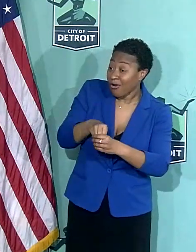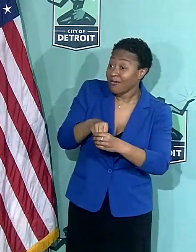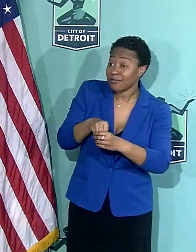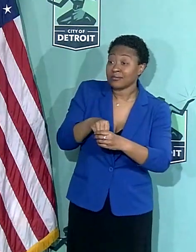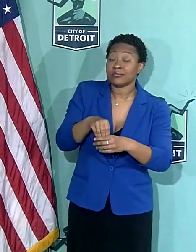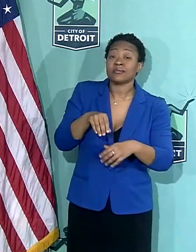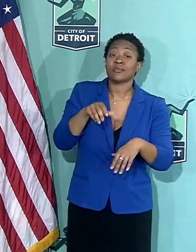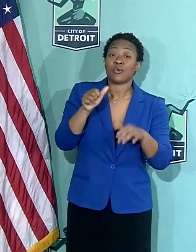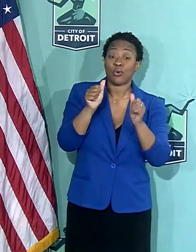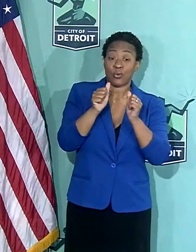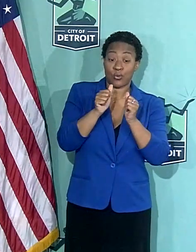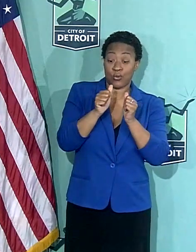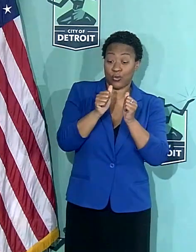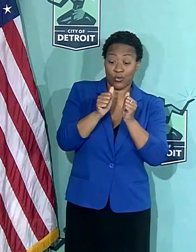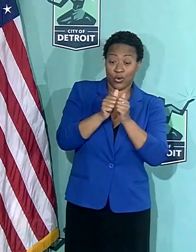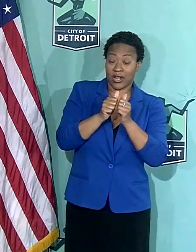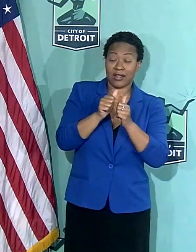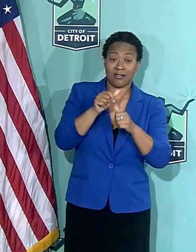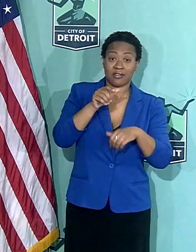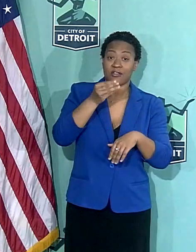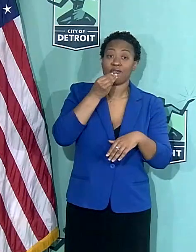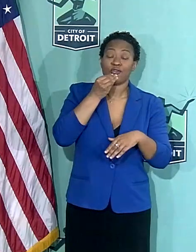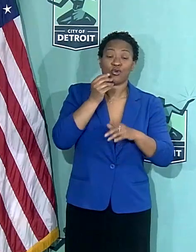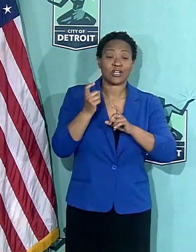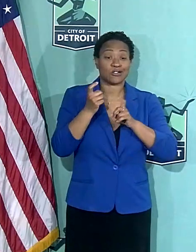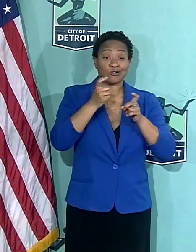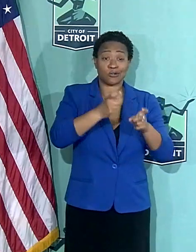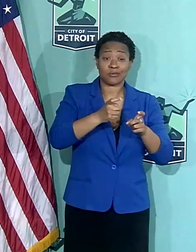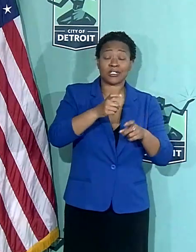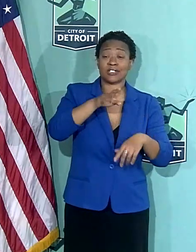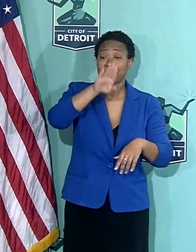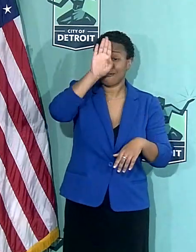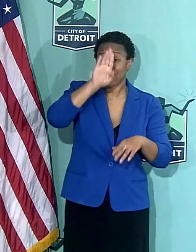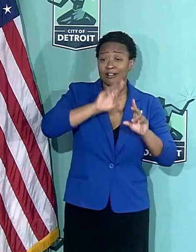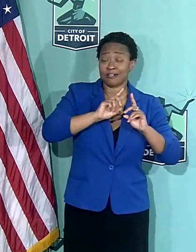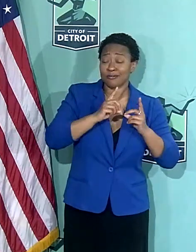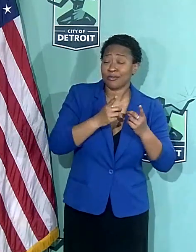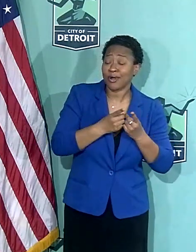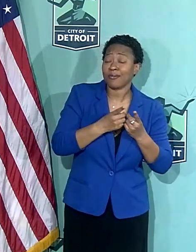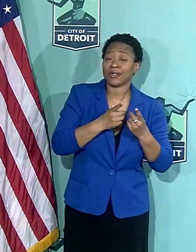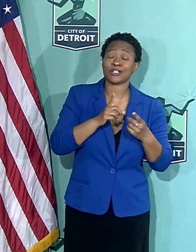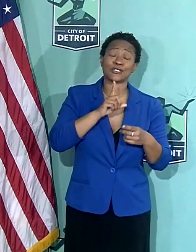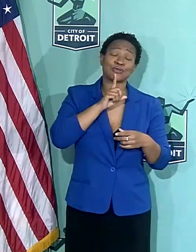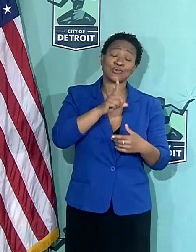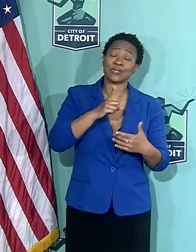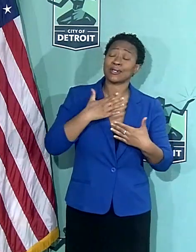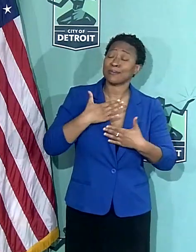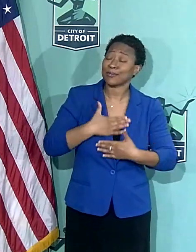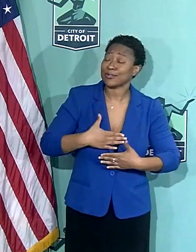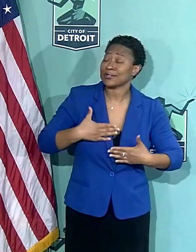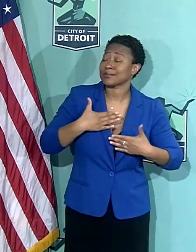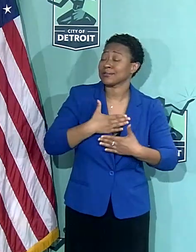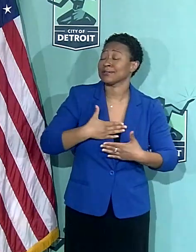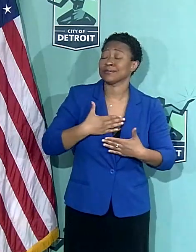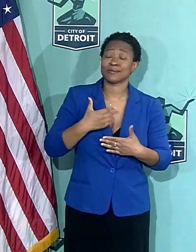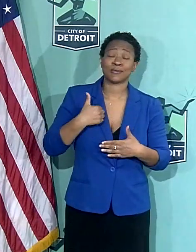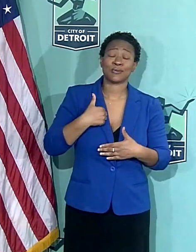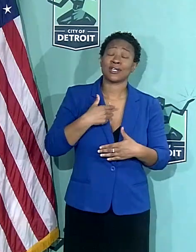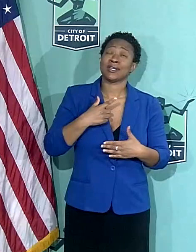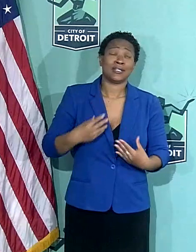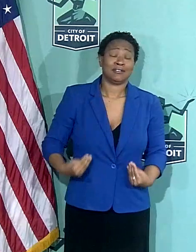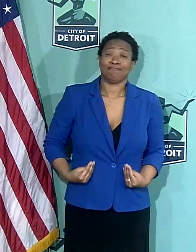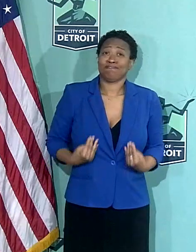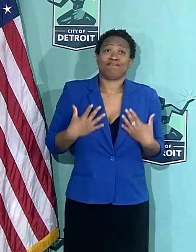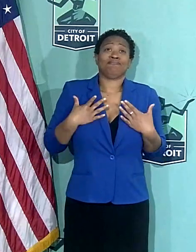with the food that was donated to the fire department. It was greatly appreciated, definitely boosted